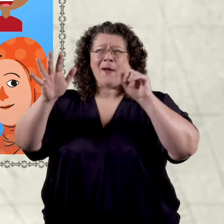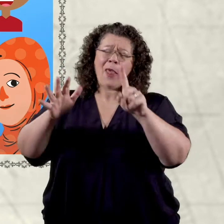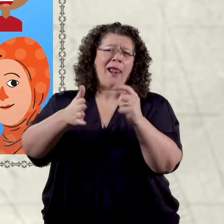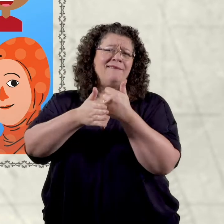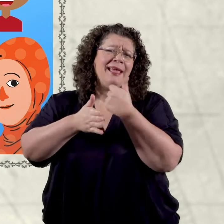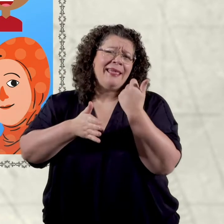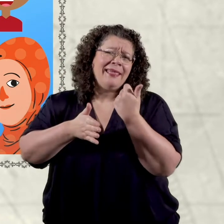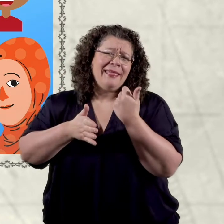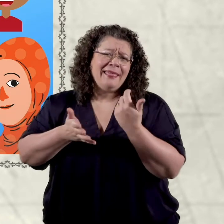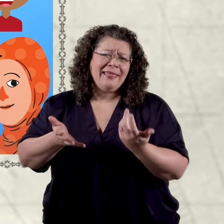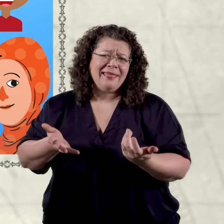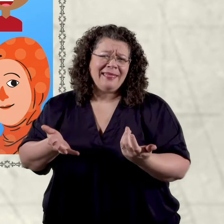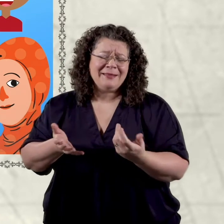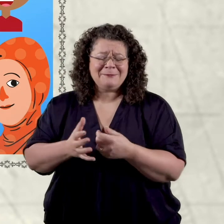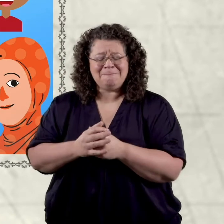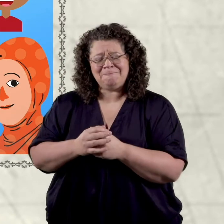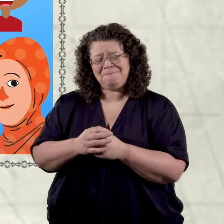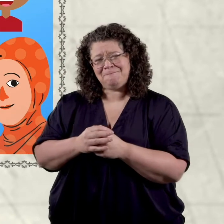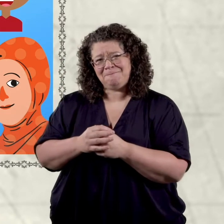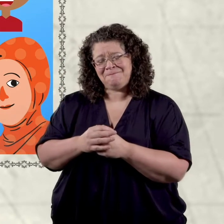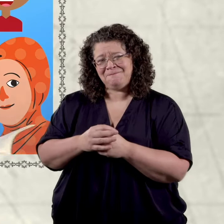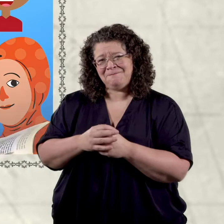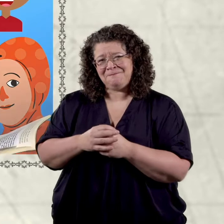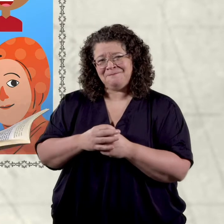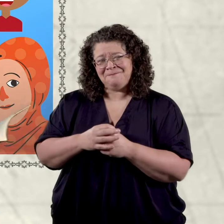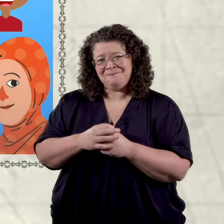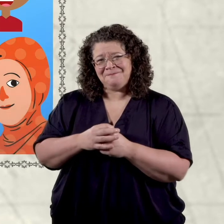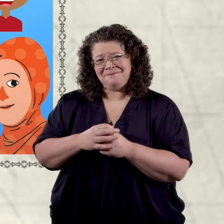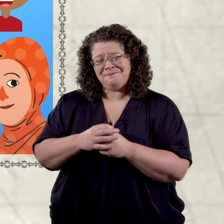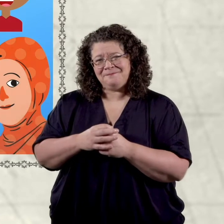face like sunbeams and you will always look lovely.